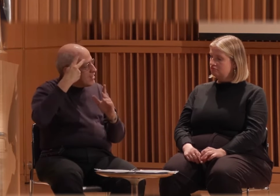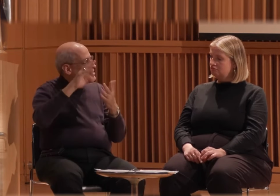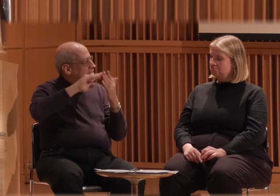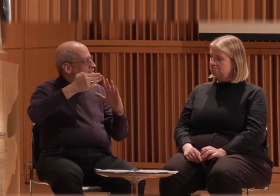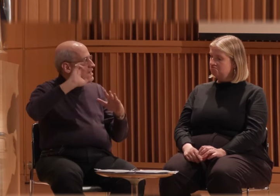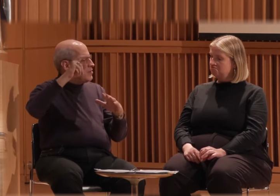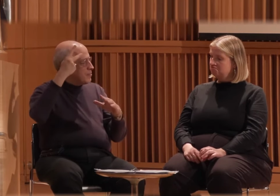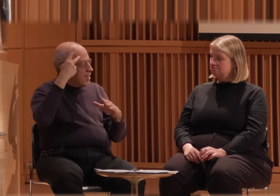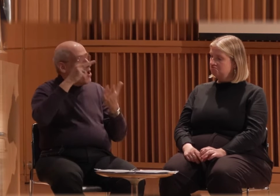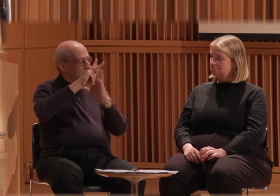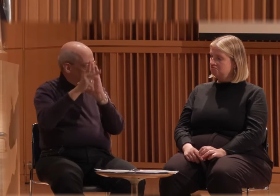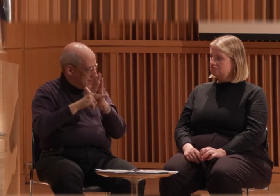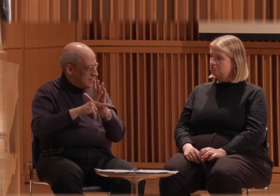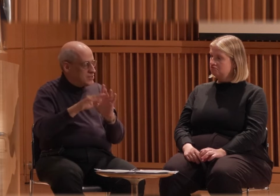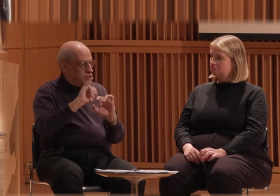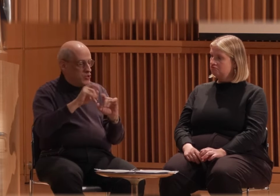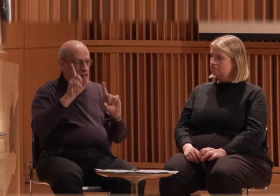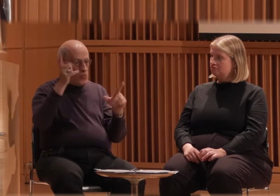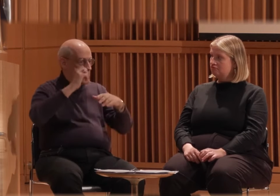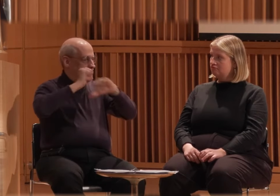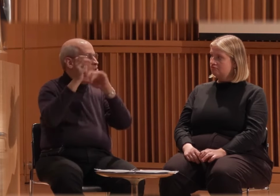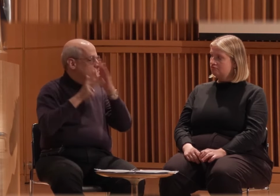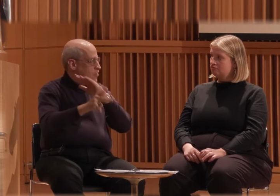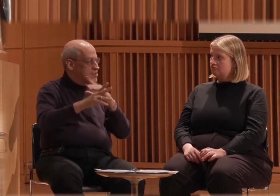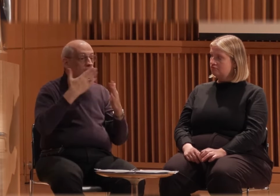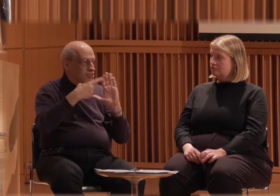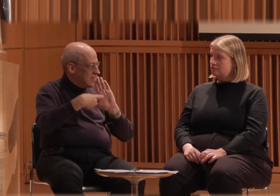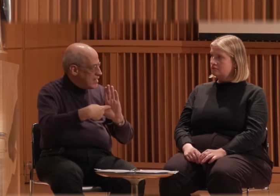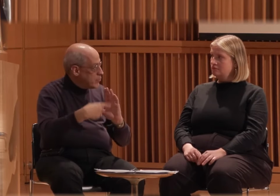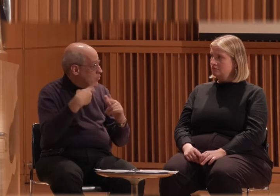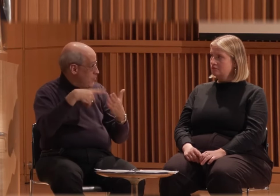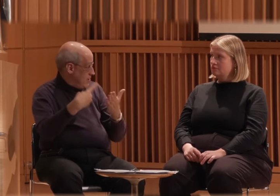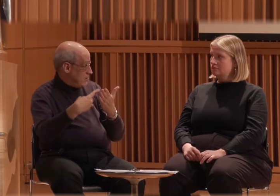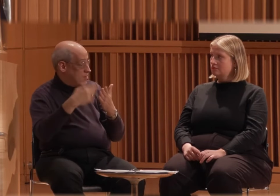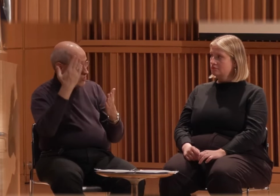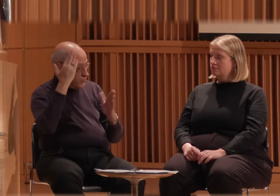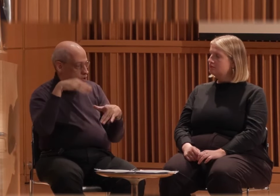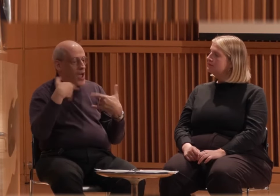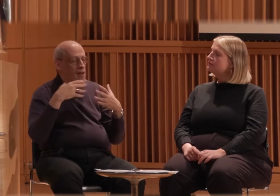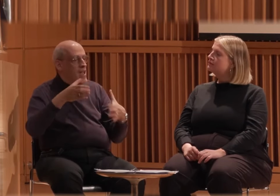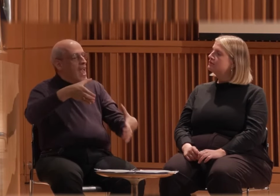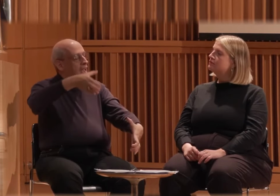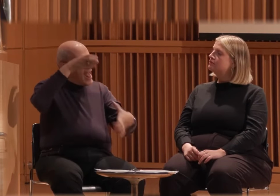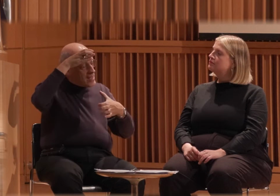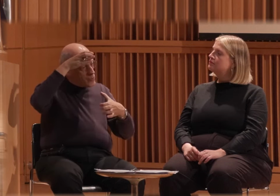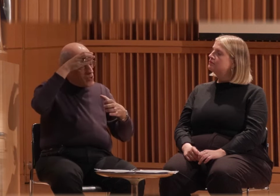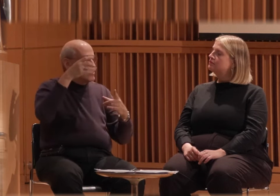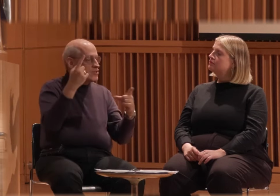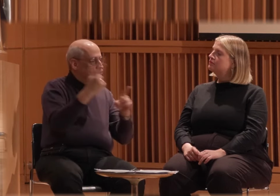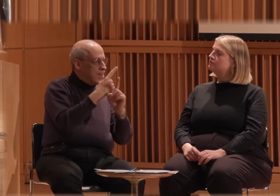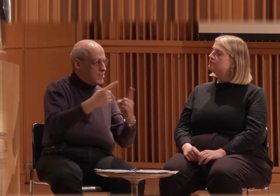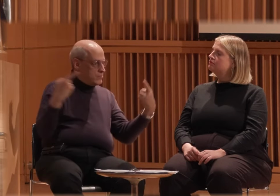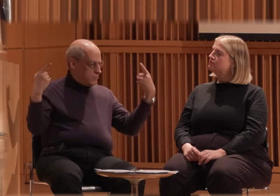hazards are located. I think this is an example. We've been talking about lay and expert clashes and lay people